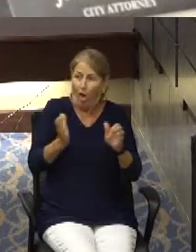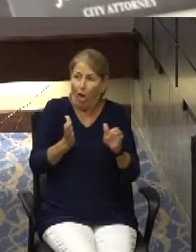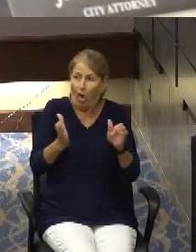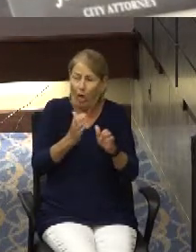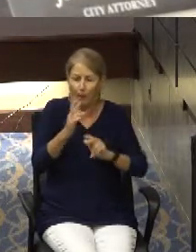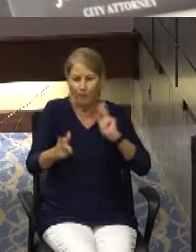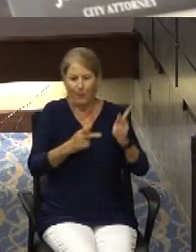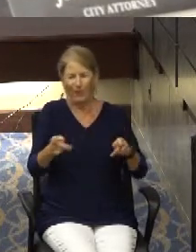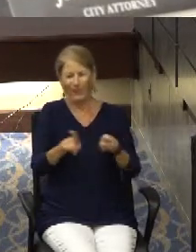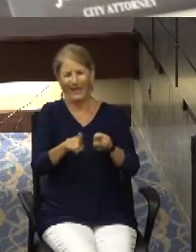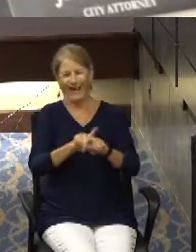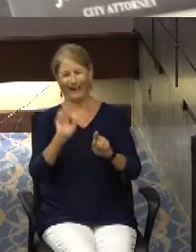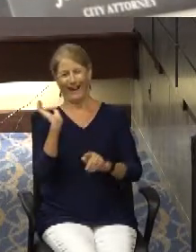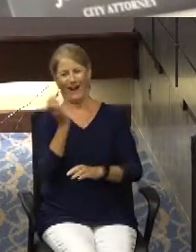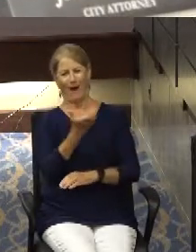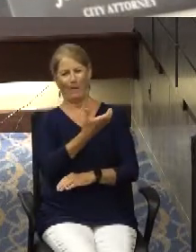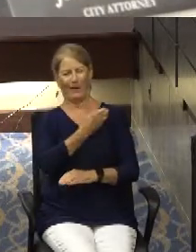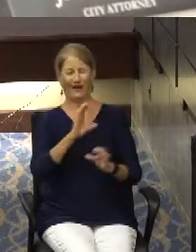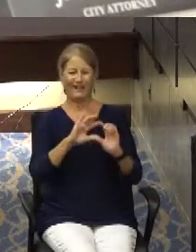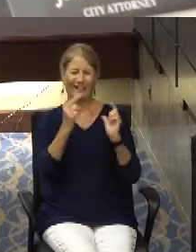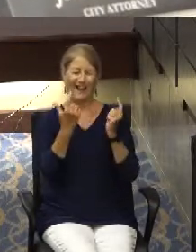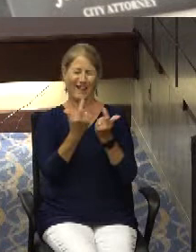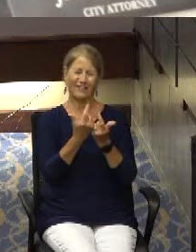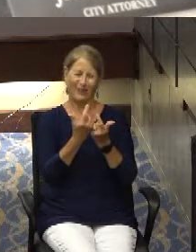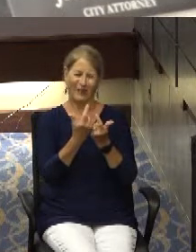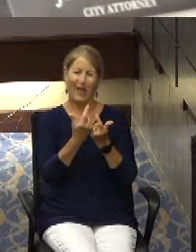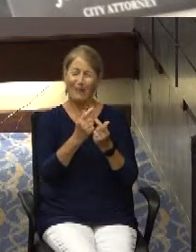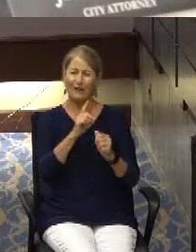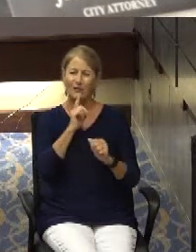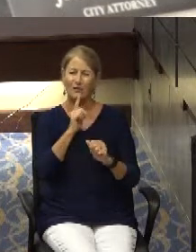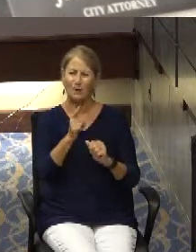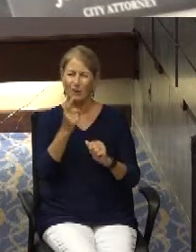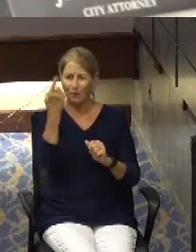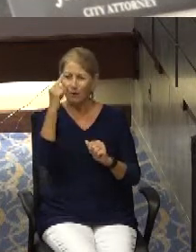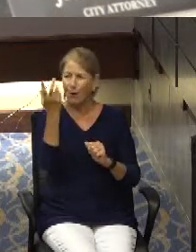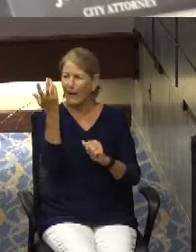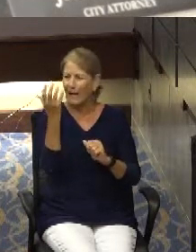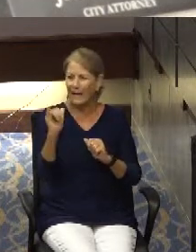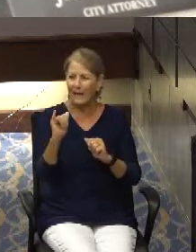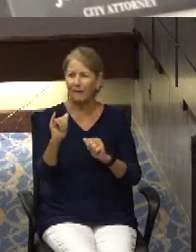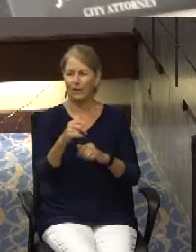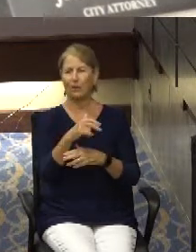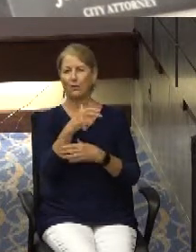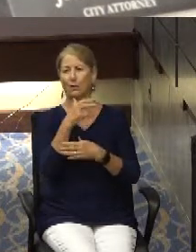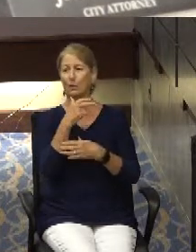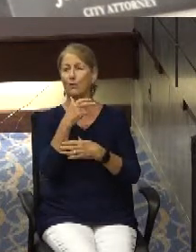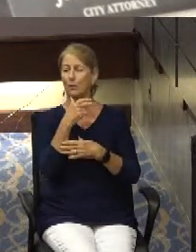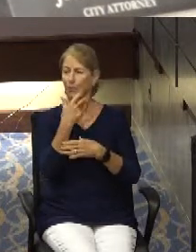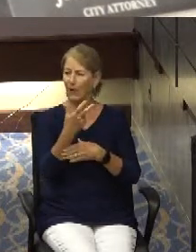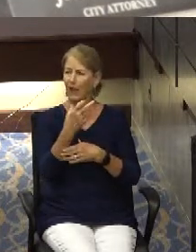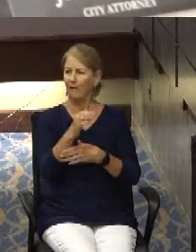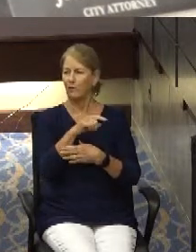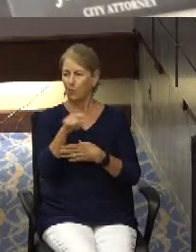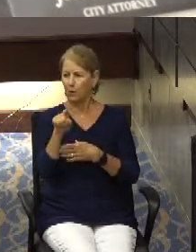direct appointment. And that's true for any of the three of you in this room.